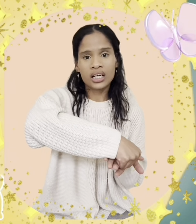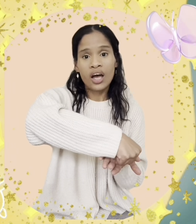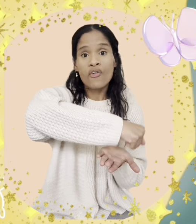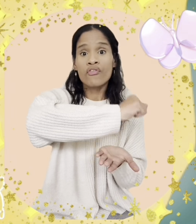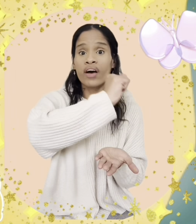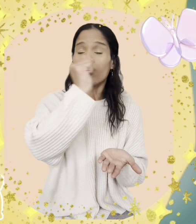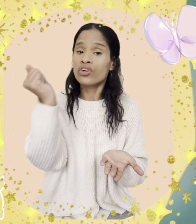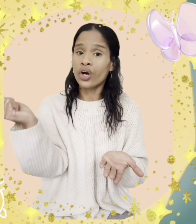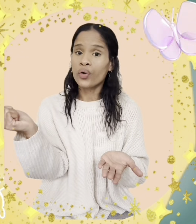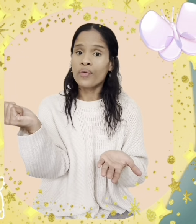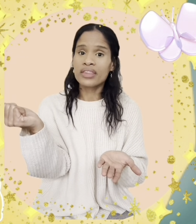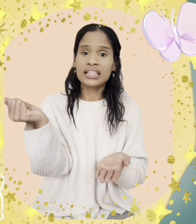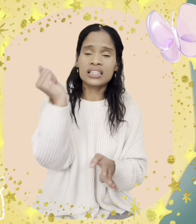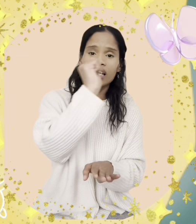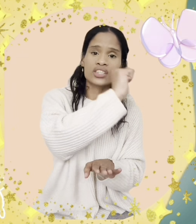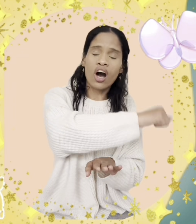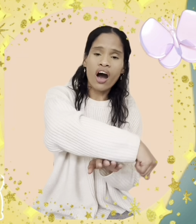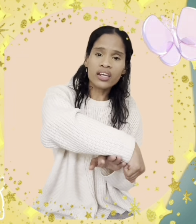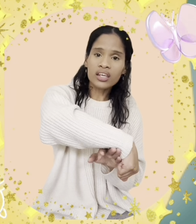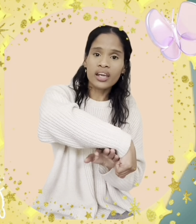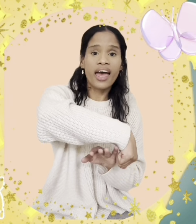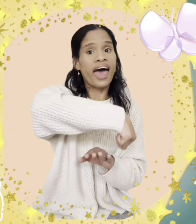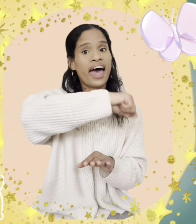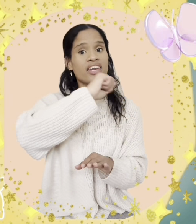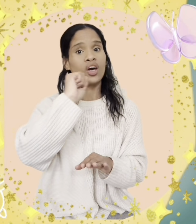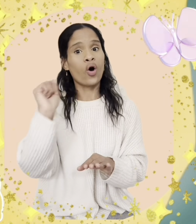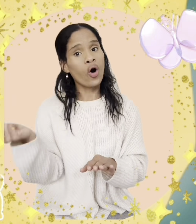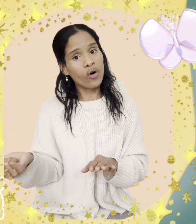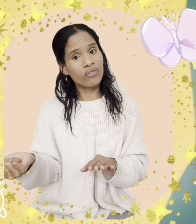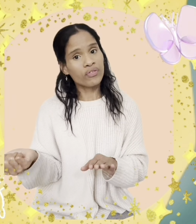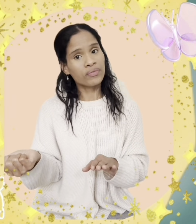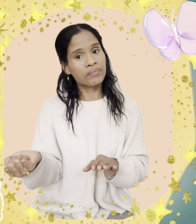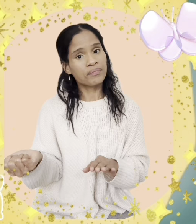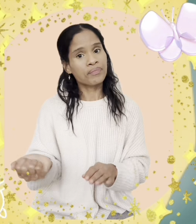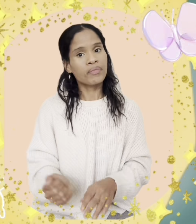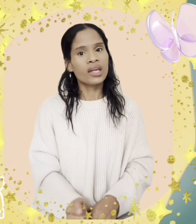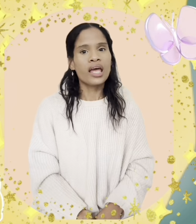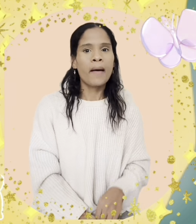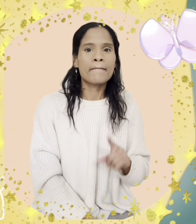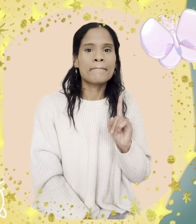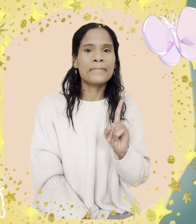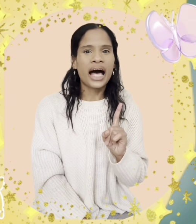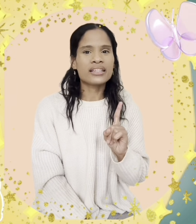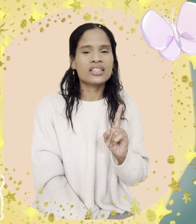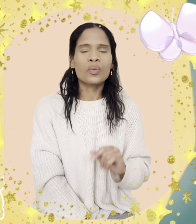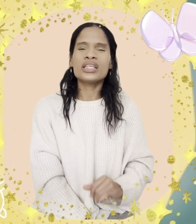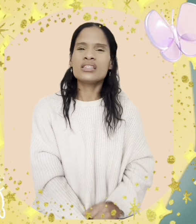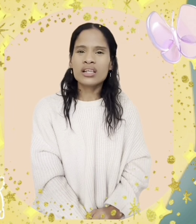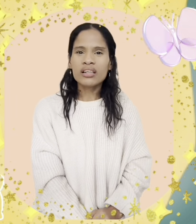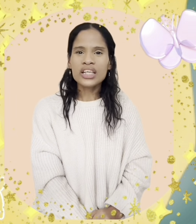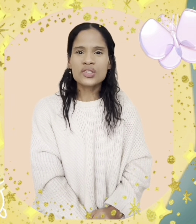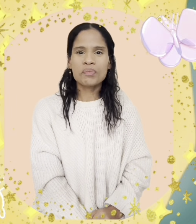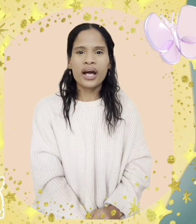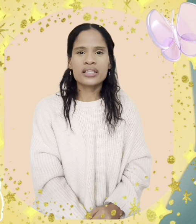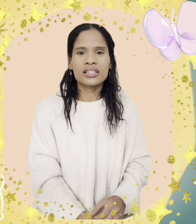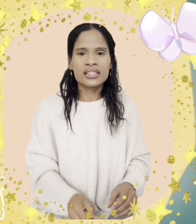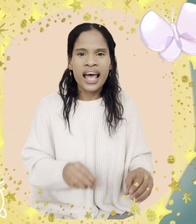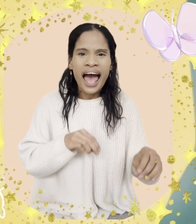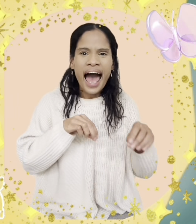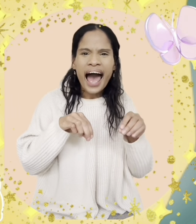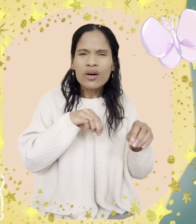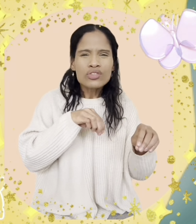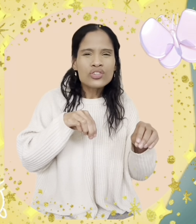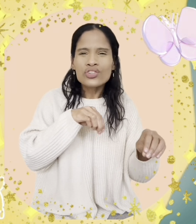the Velcro that sticks on and off. But we still need to